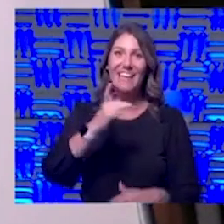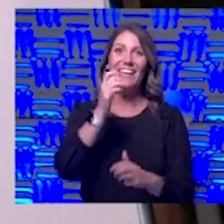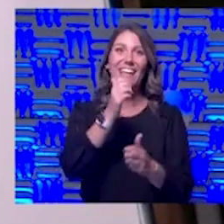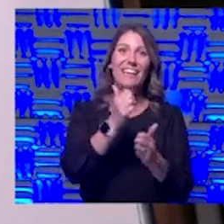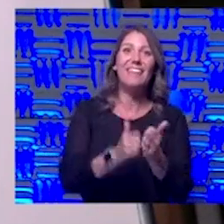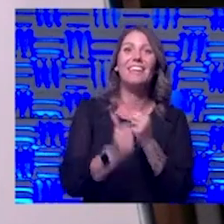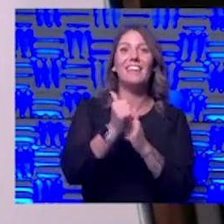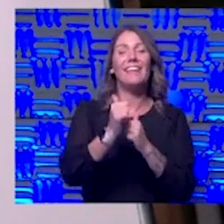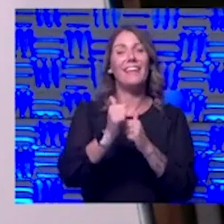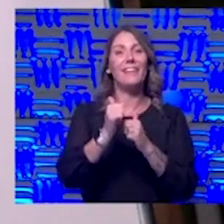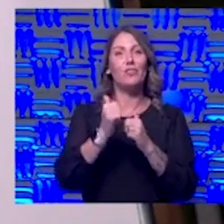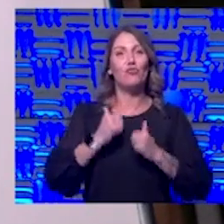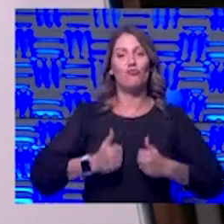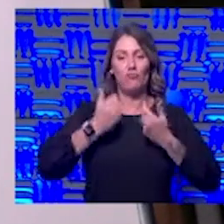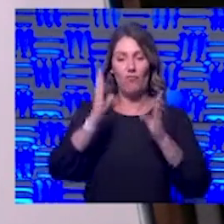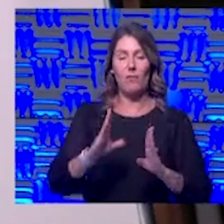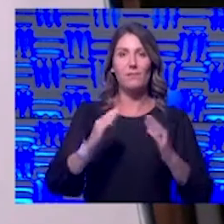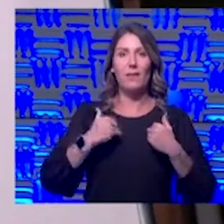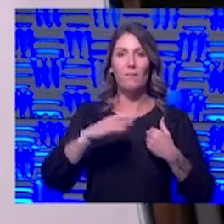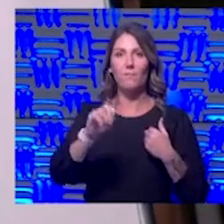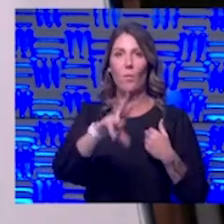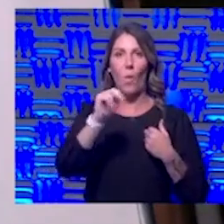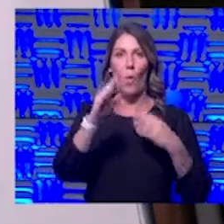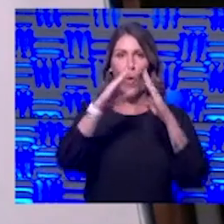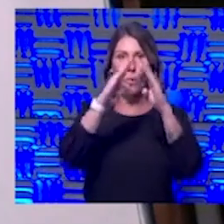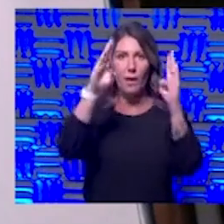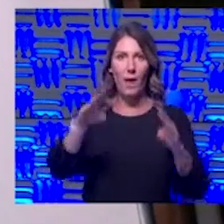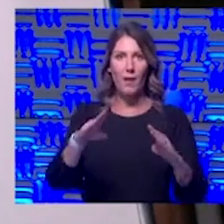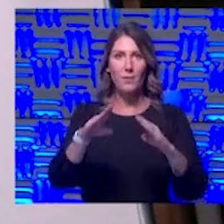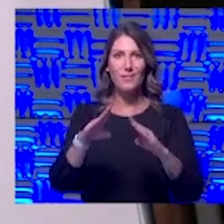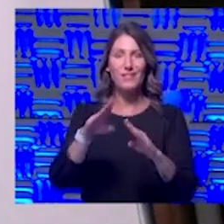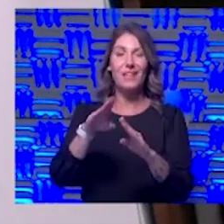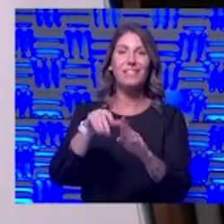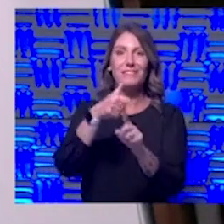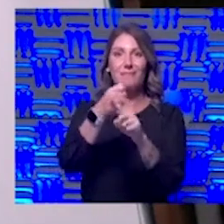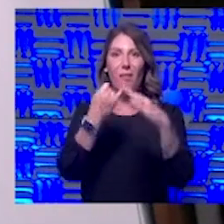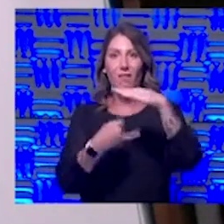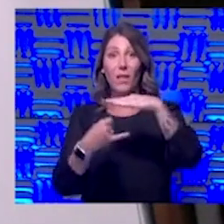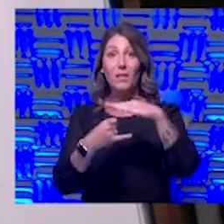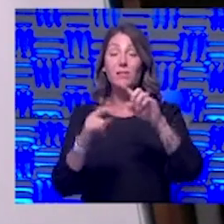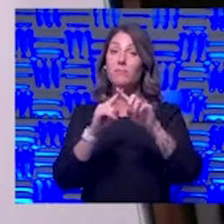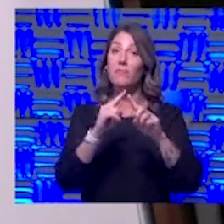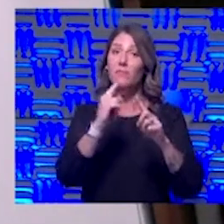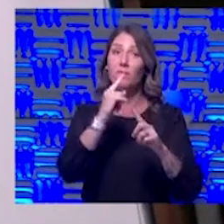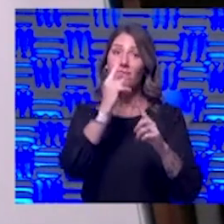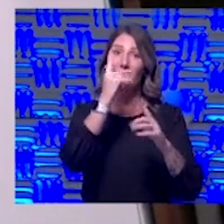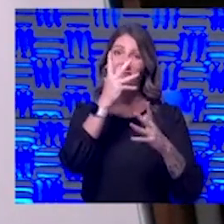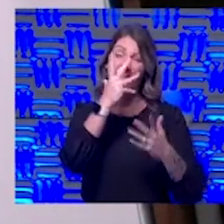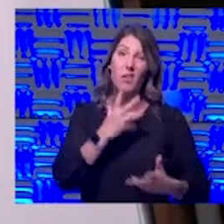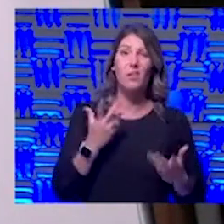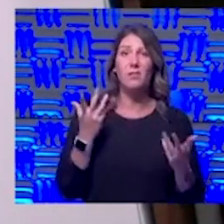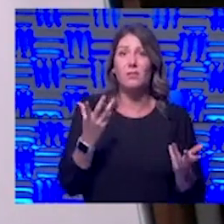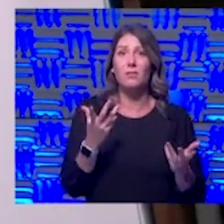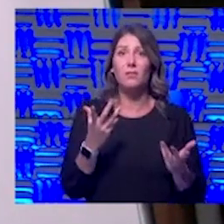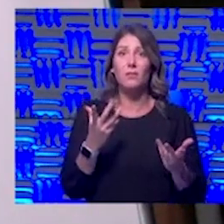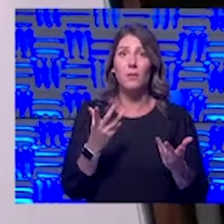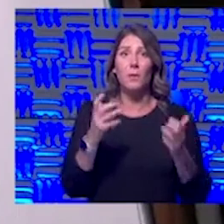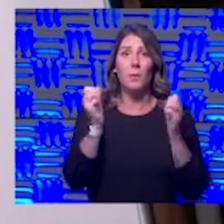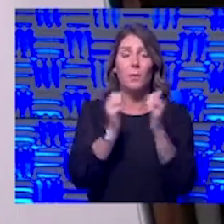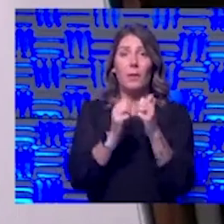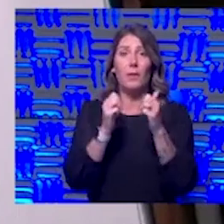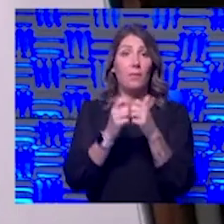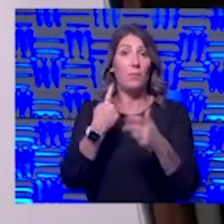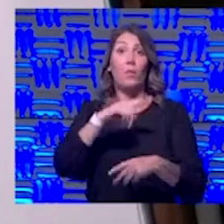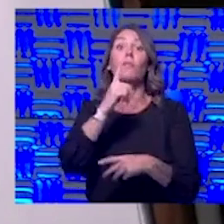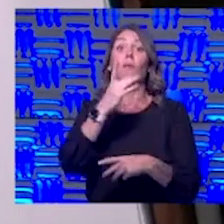own house, so we can self-isolate. Fortunately, we have not dealt with it in our village of homes.